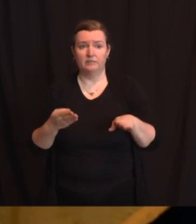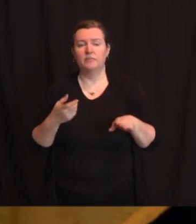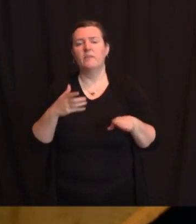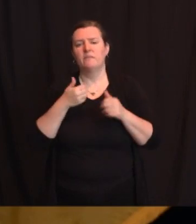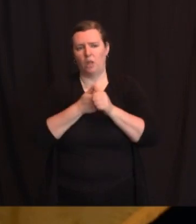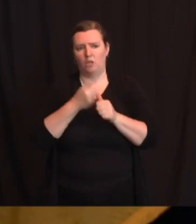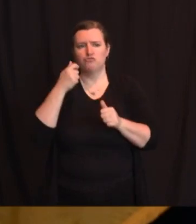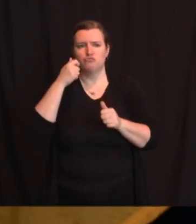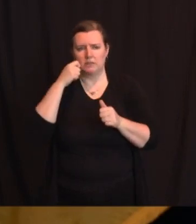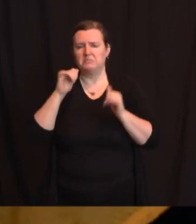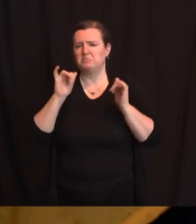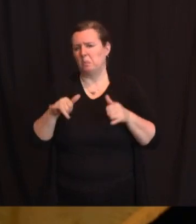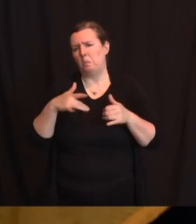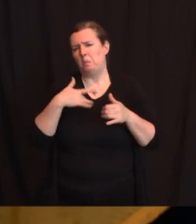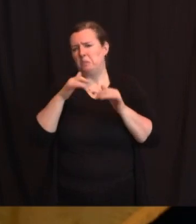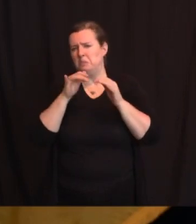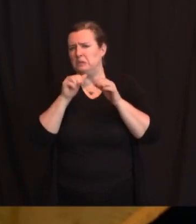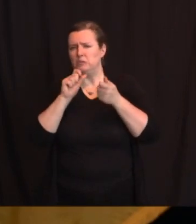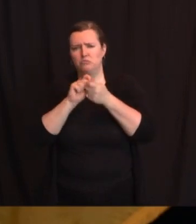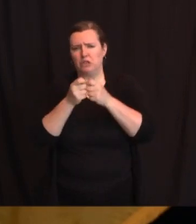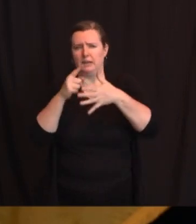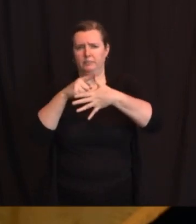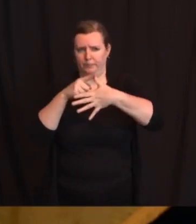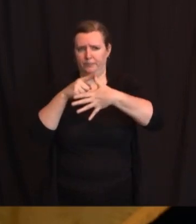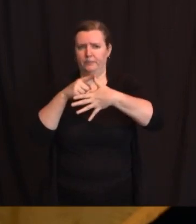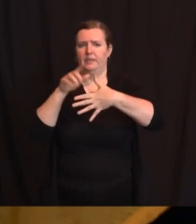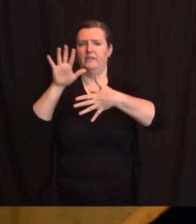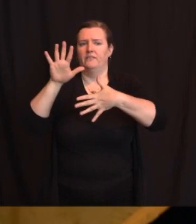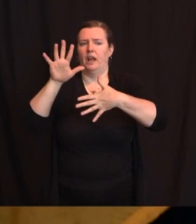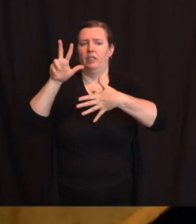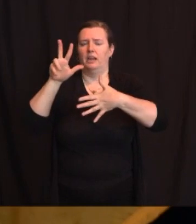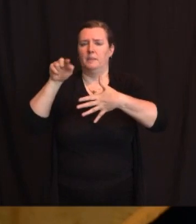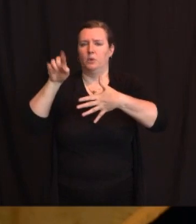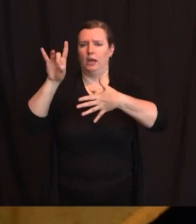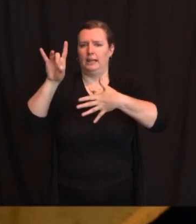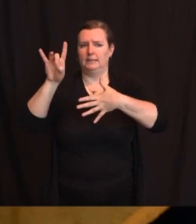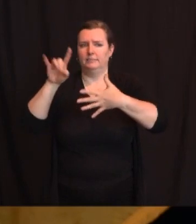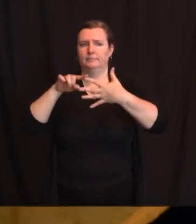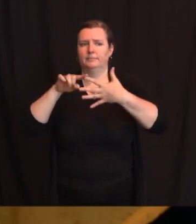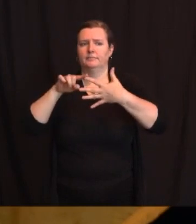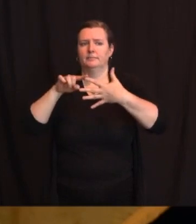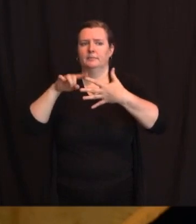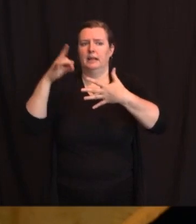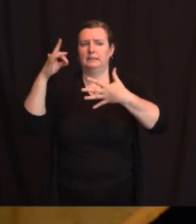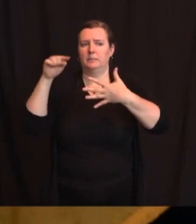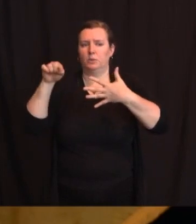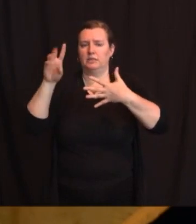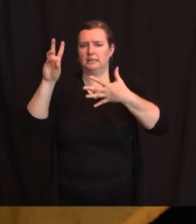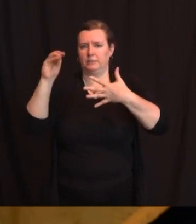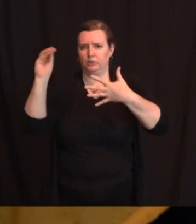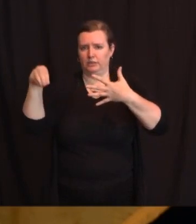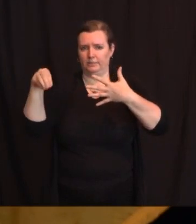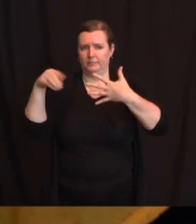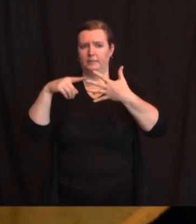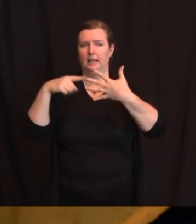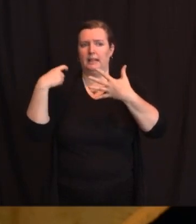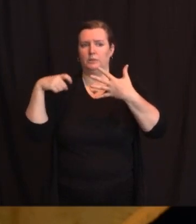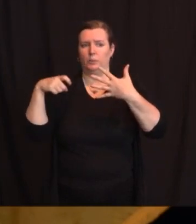the same. White, 53.8, Black, 18.6, Hispanic, 18.8,